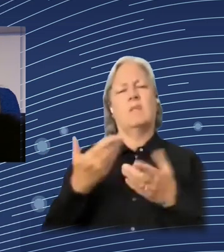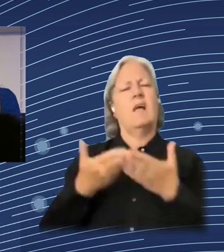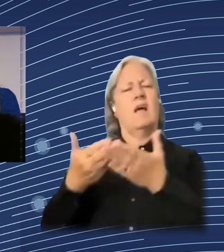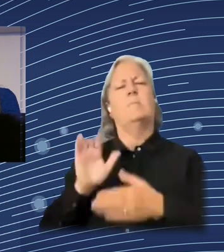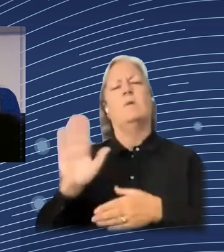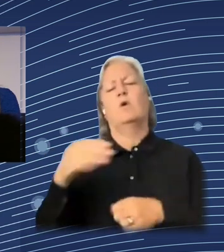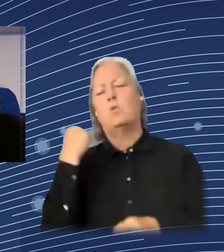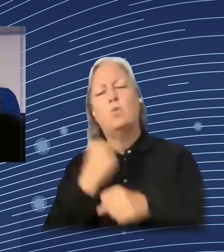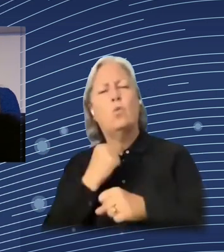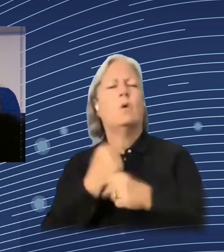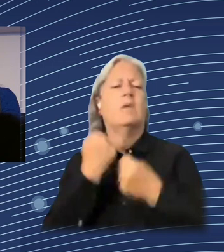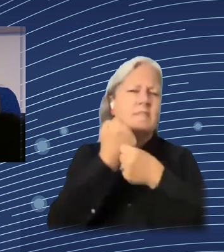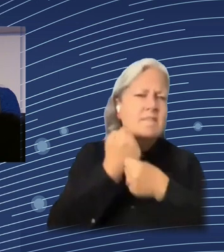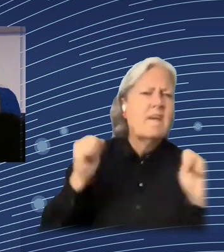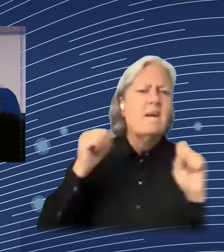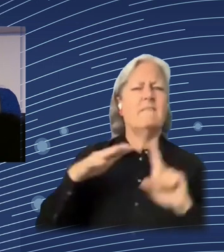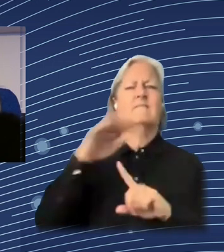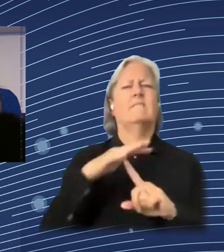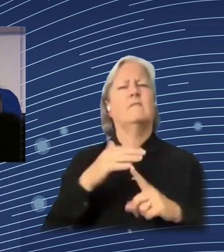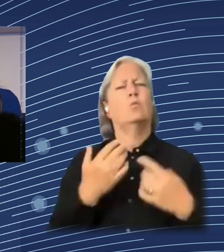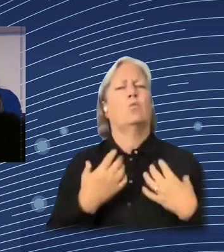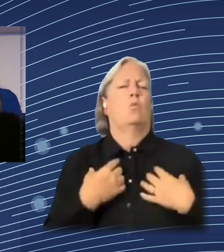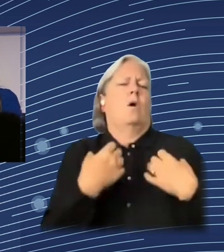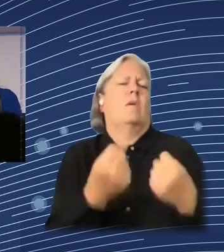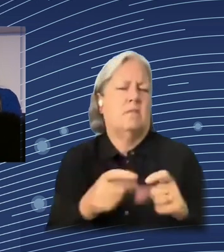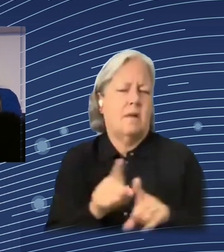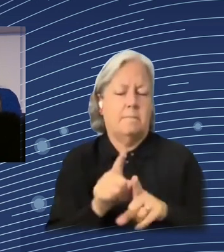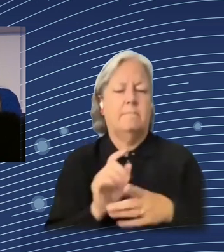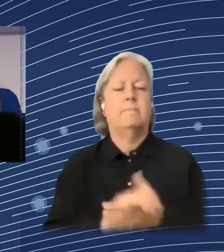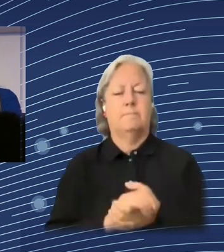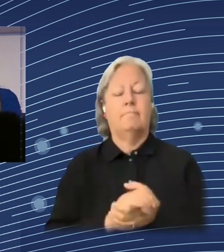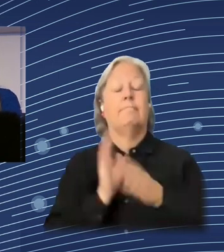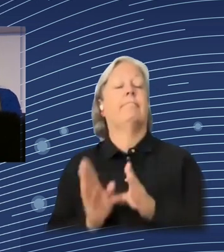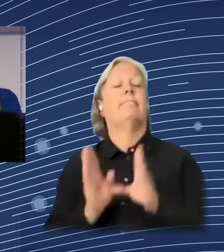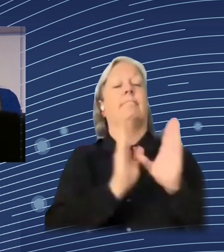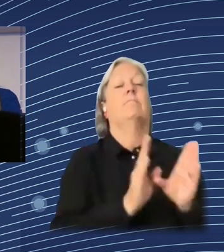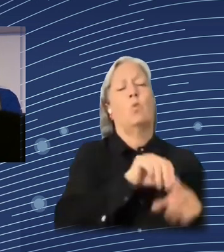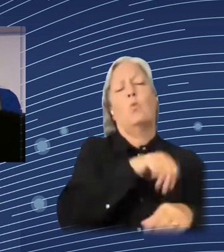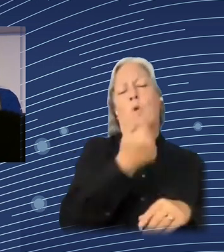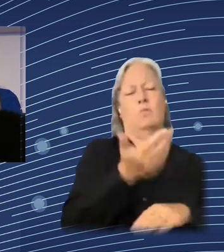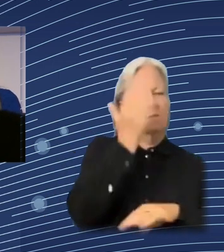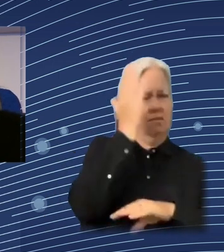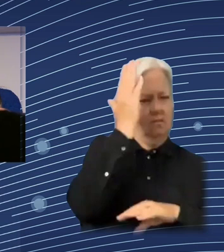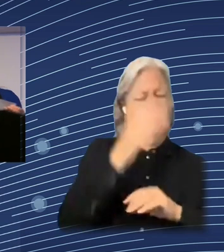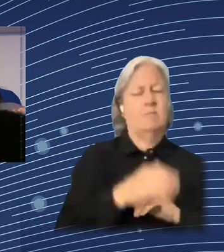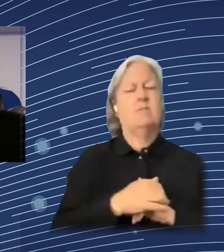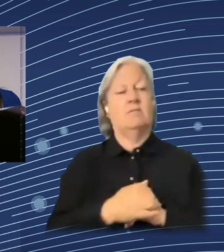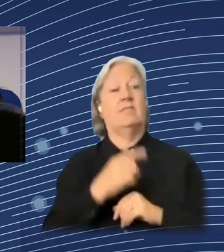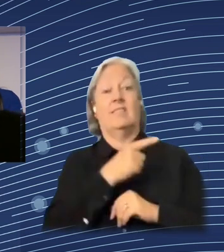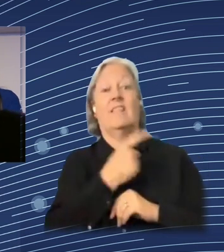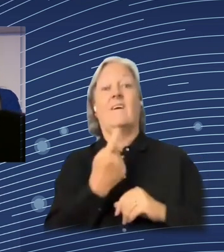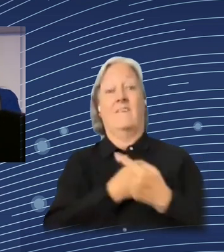well-being. Yeah, and I just mentioned the picture here is from the Finnish Institute